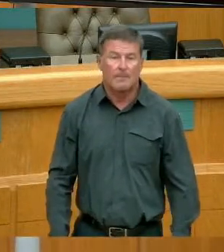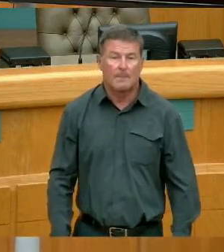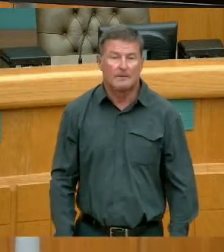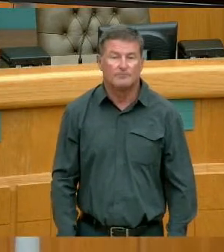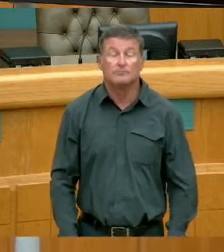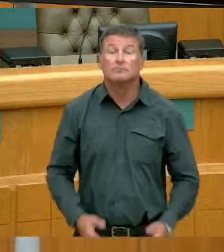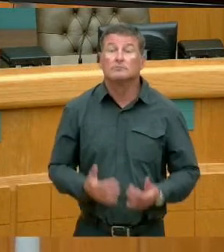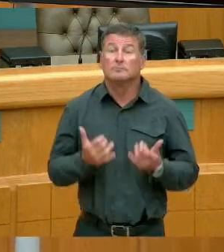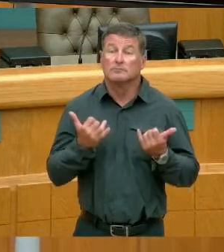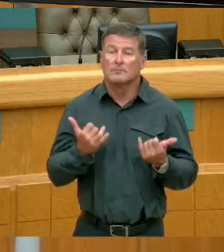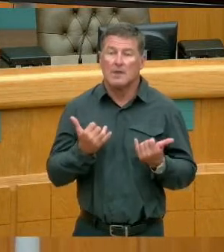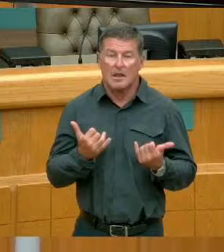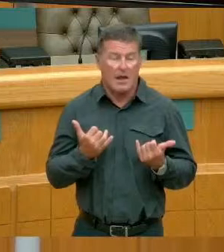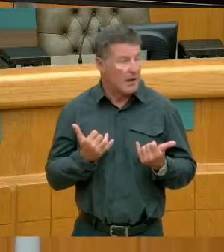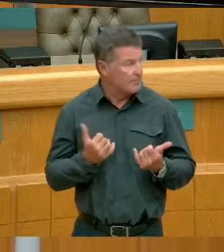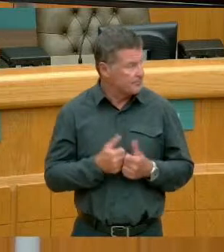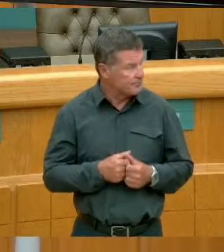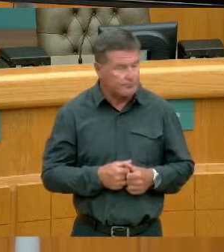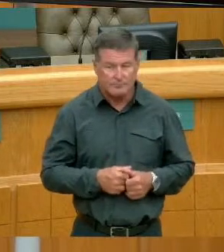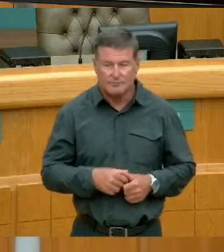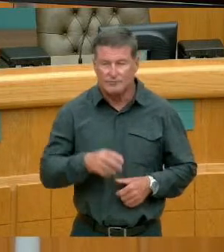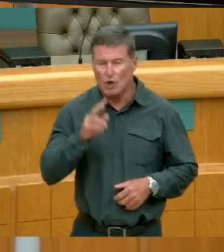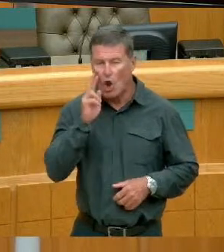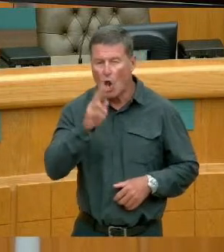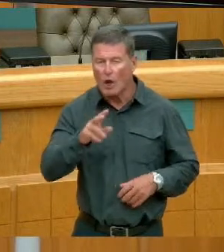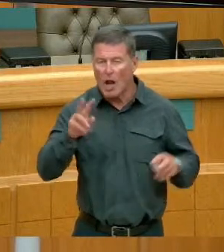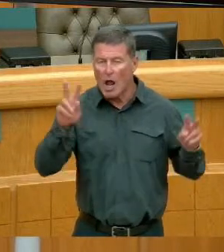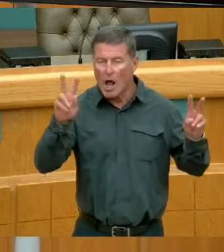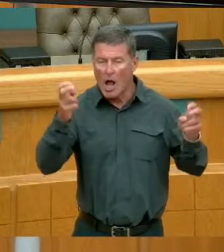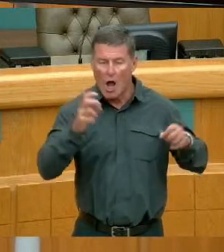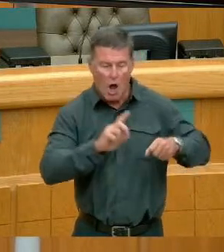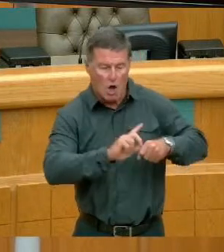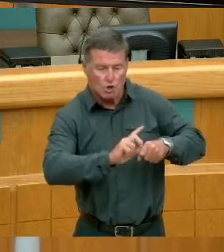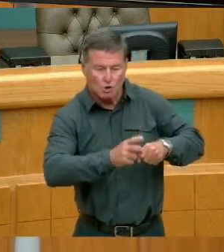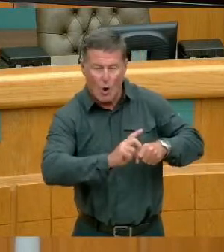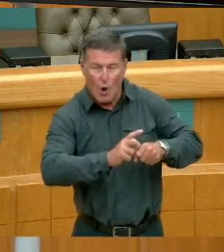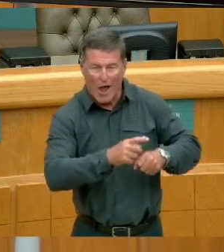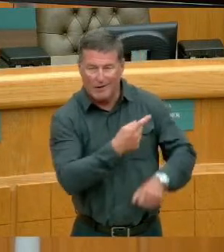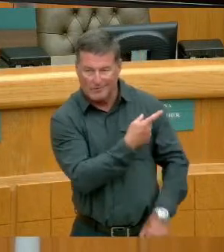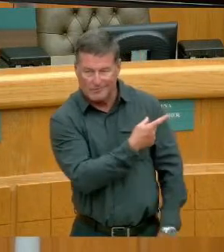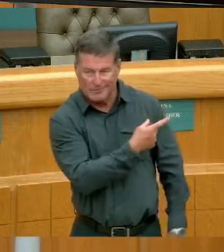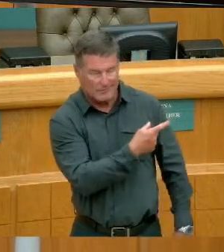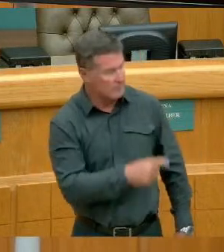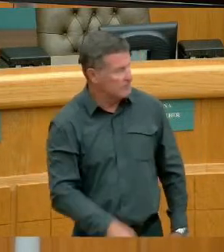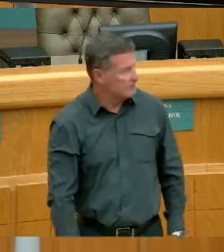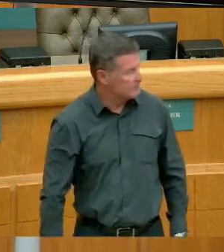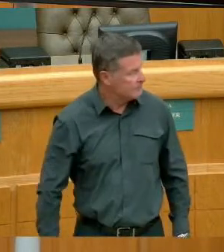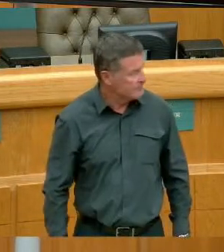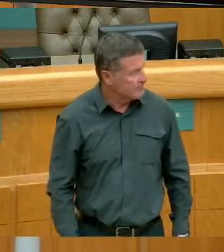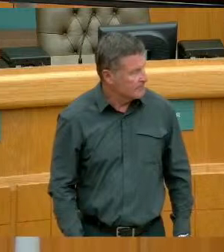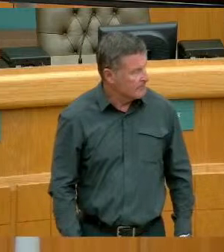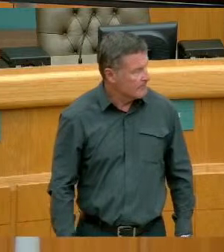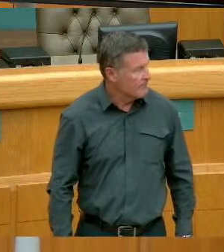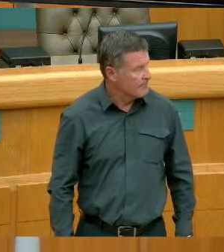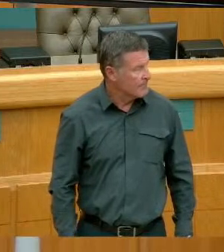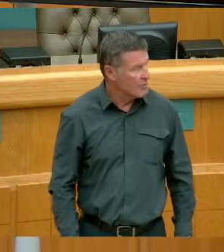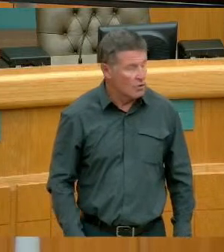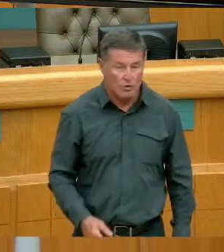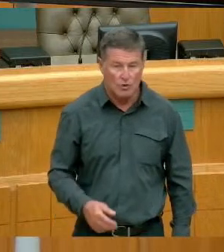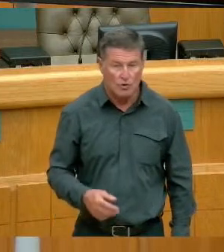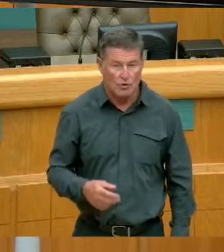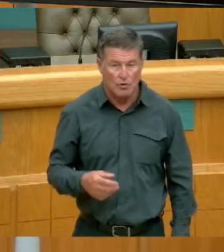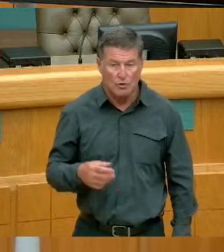Okay, let's look at the donut chart, as we refer to it, and here you can see